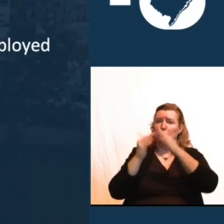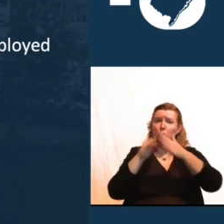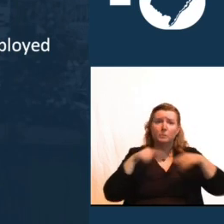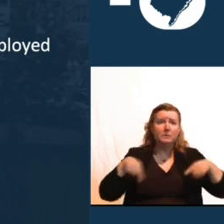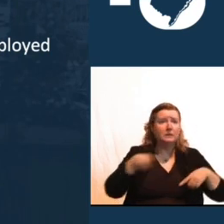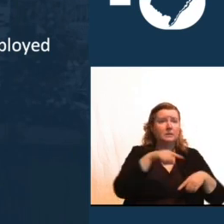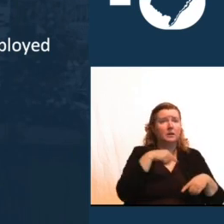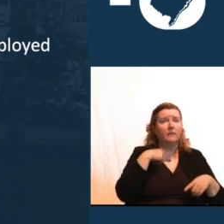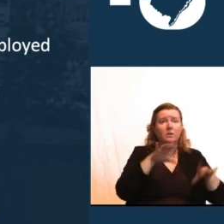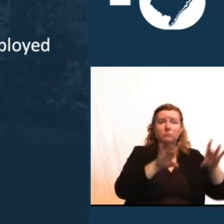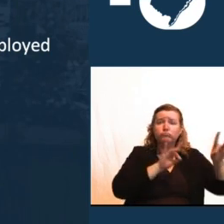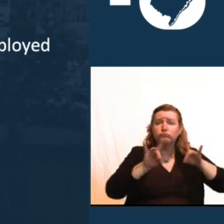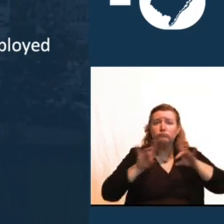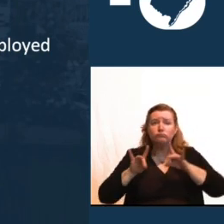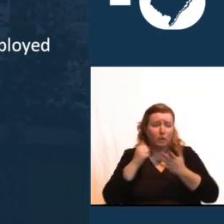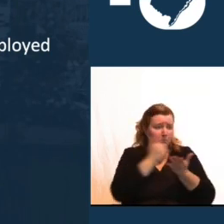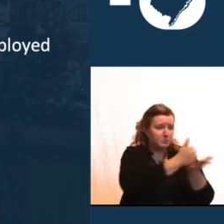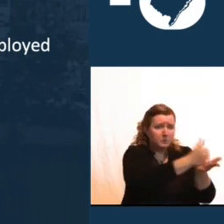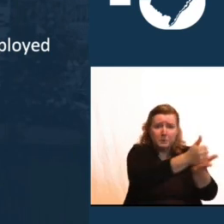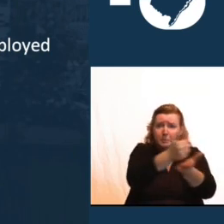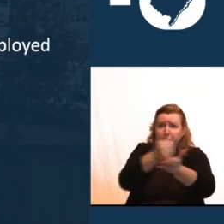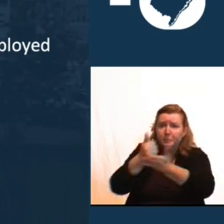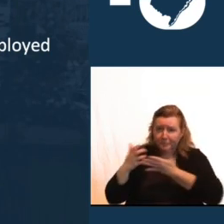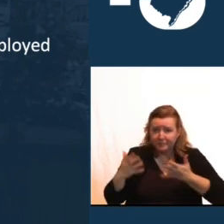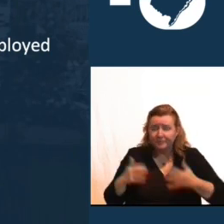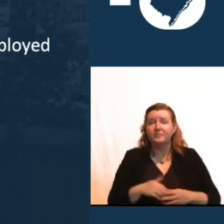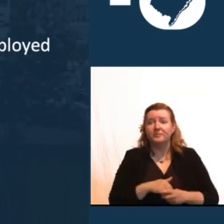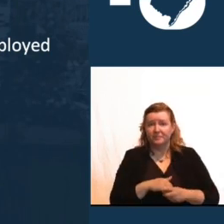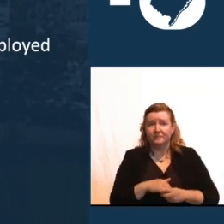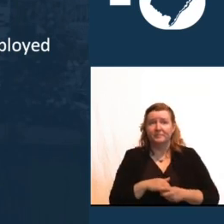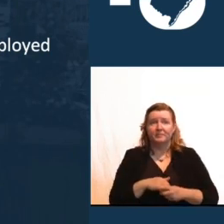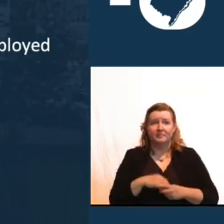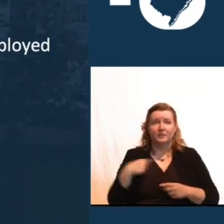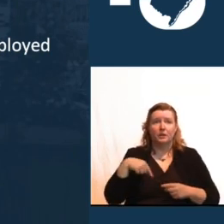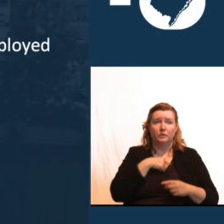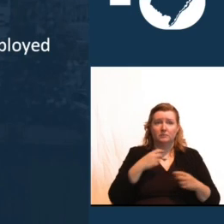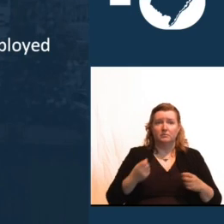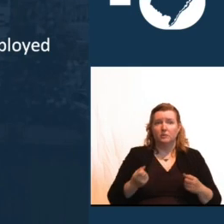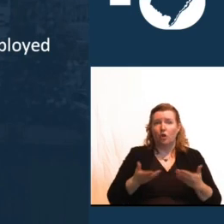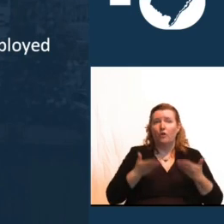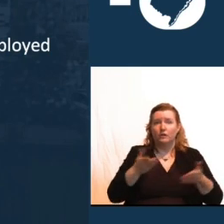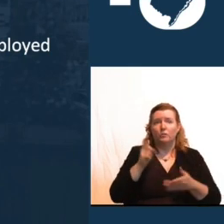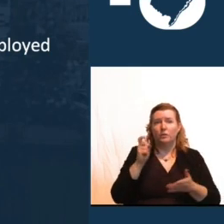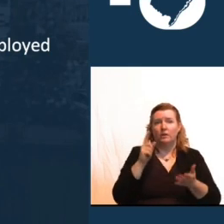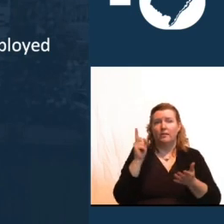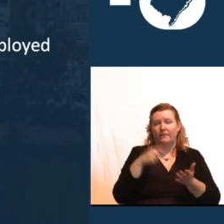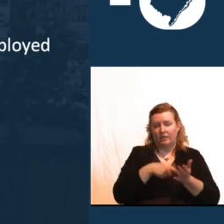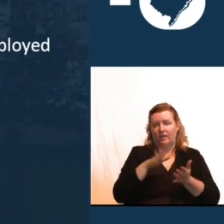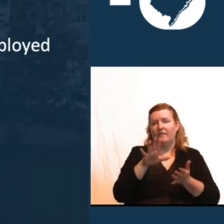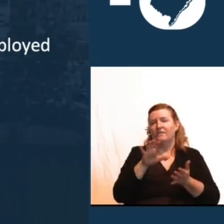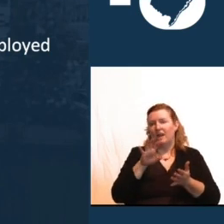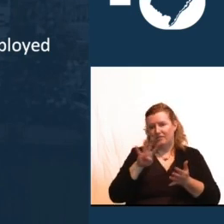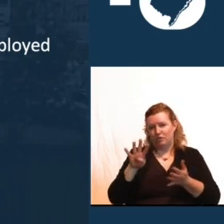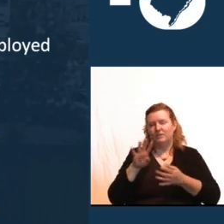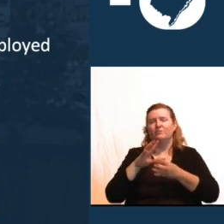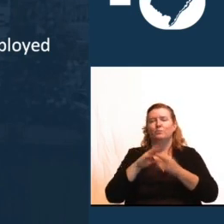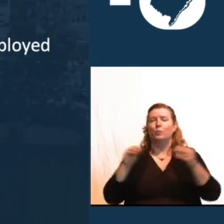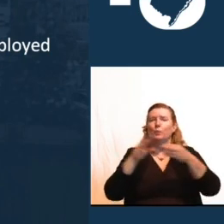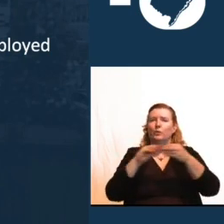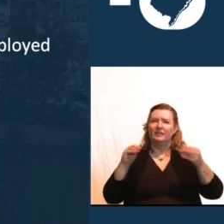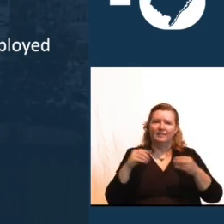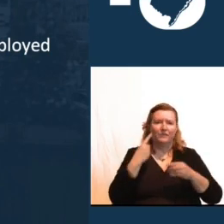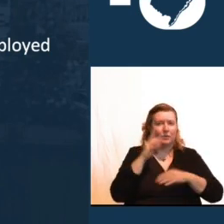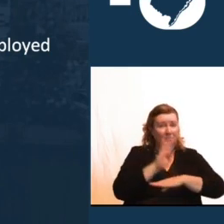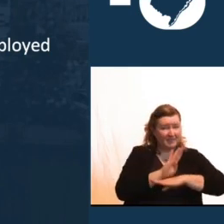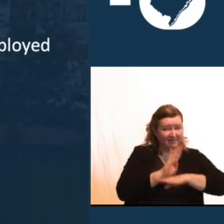154 stories of businesses we partner with to keep them open, creating jobs and serving their communities. And just as